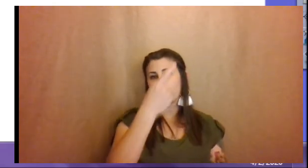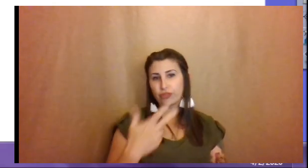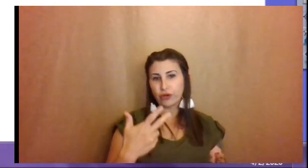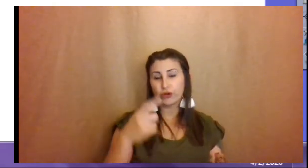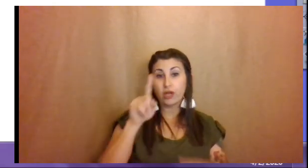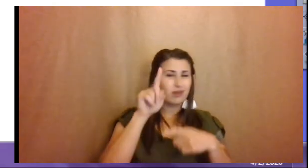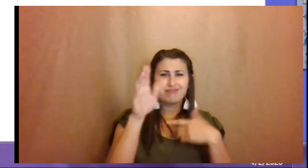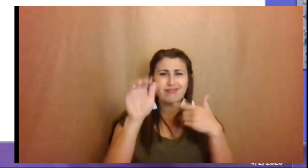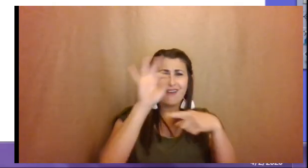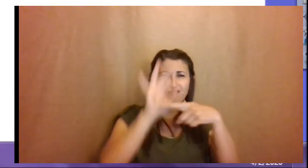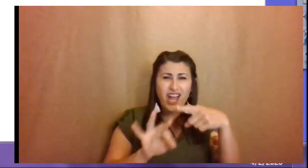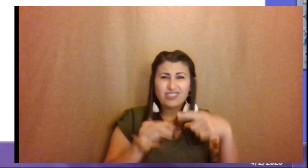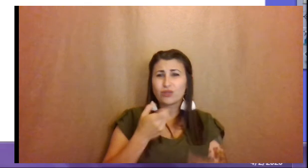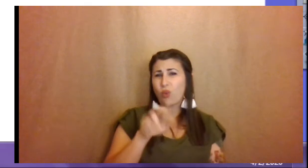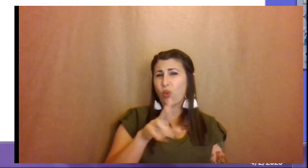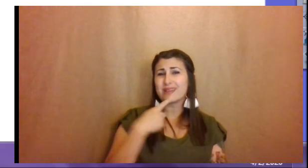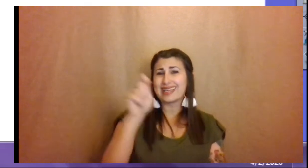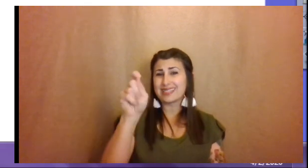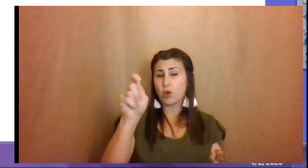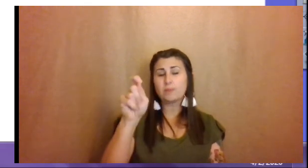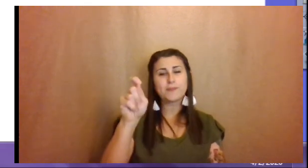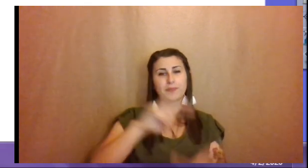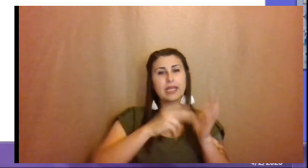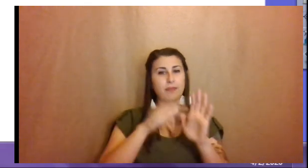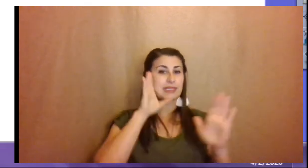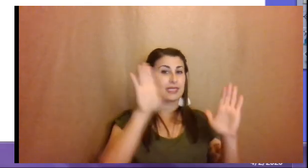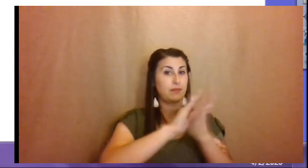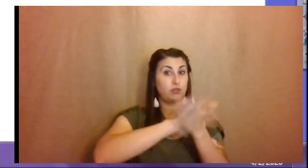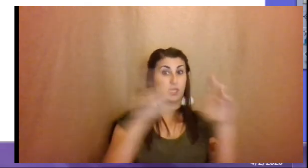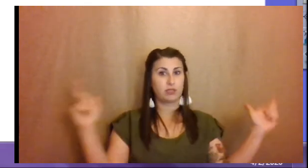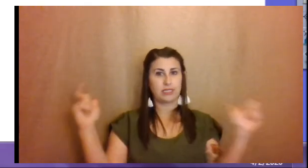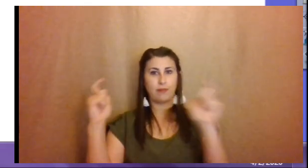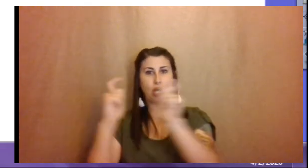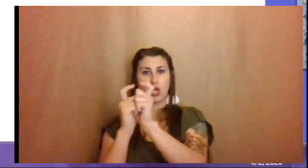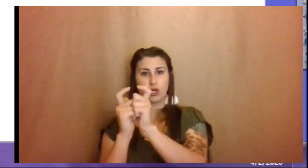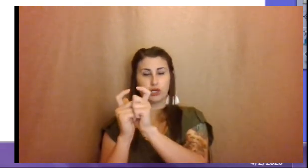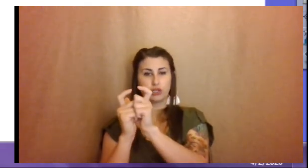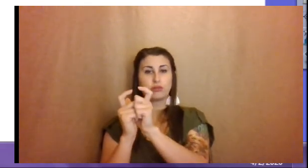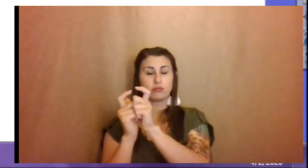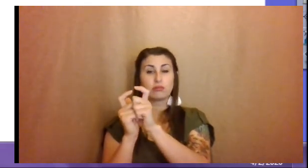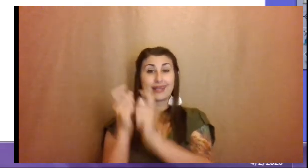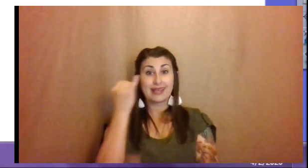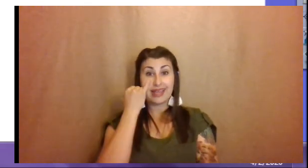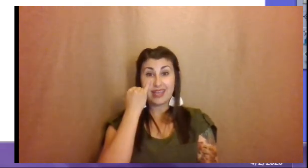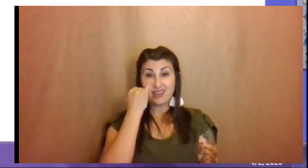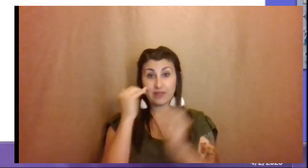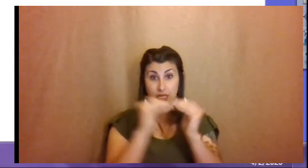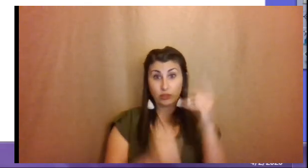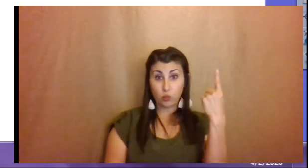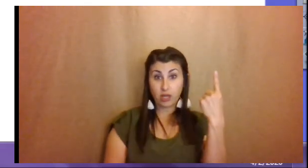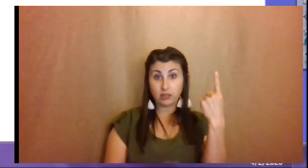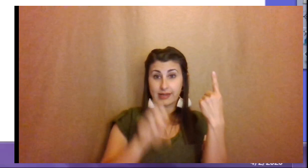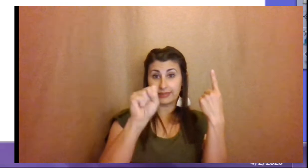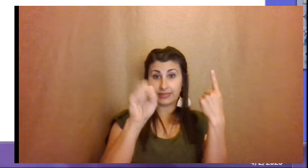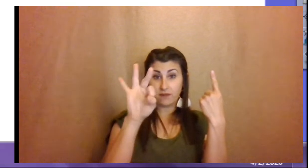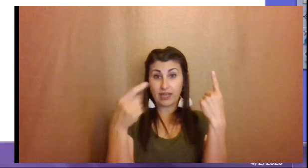decimal, then the image gets smaller once you multiply it out. And if it's exactly 1, the scale factor, then it stays